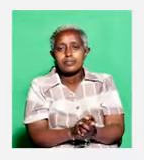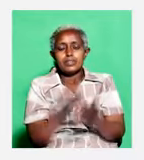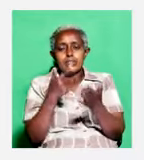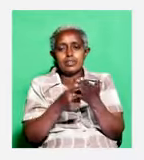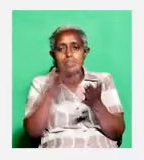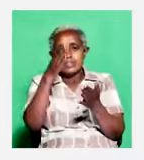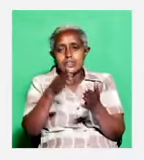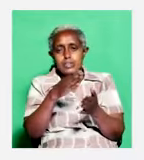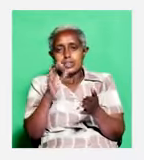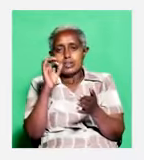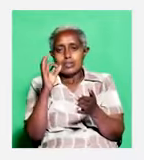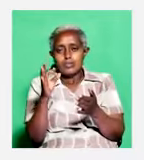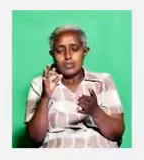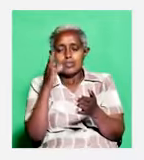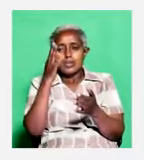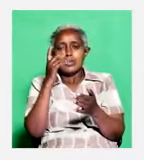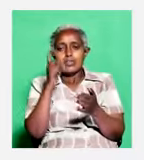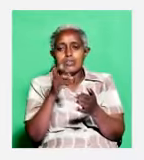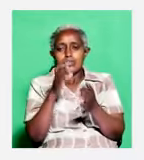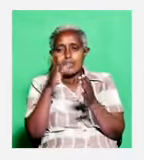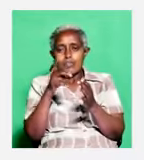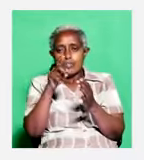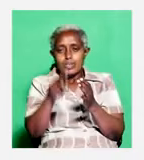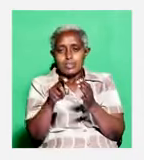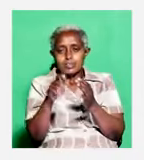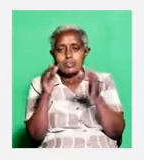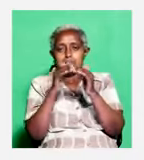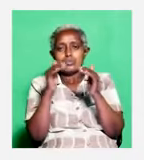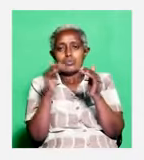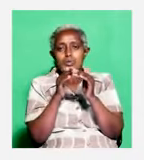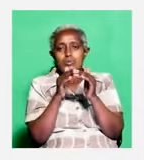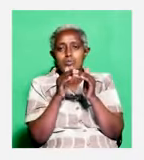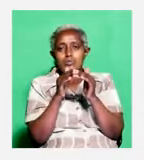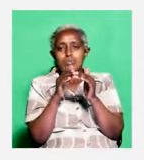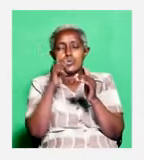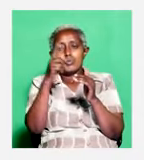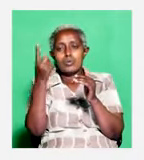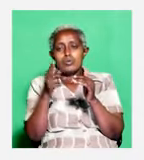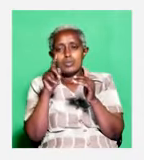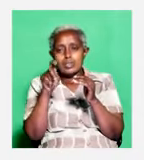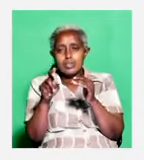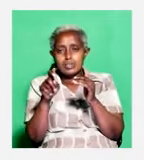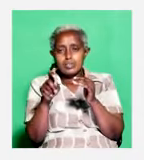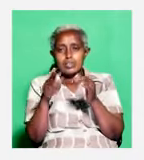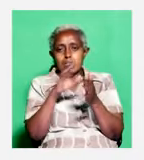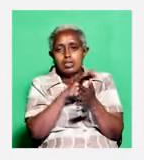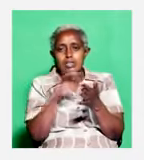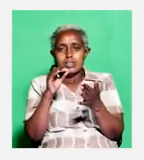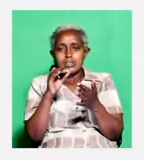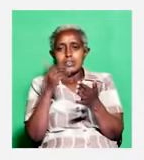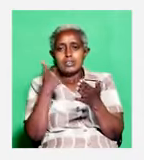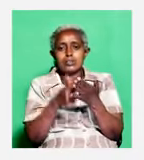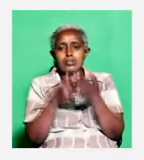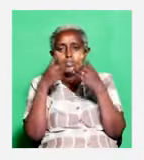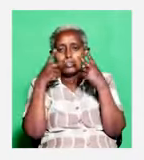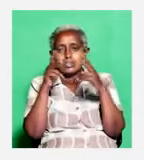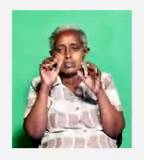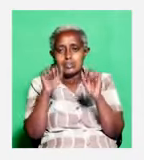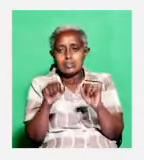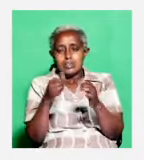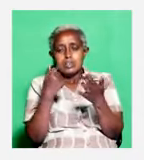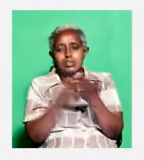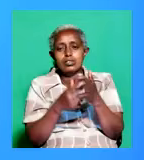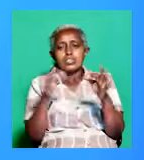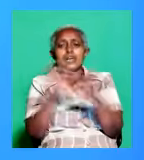This is a graph of f of x is equal to 1 over x. And as you can see,